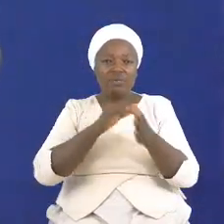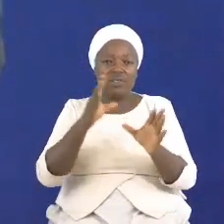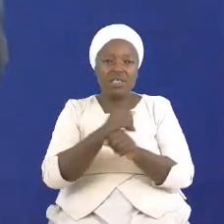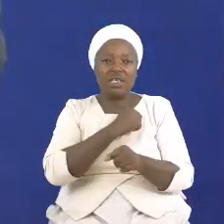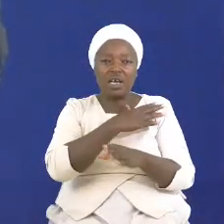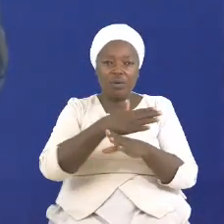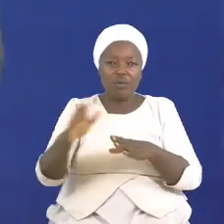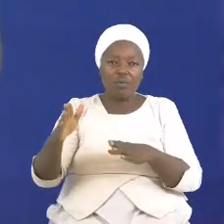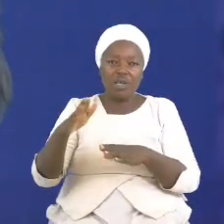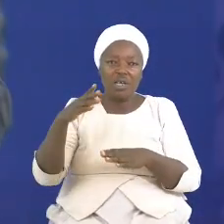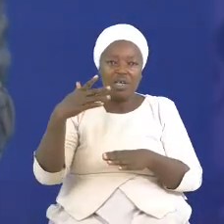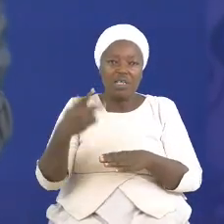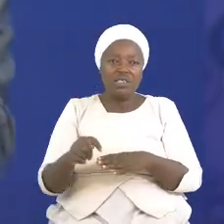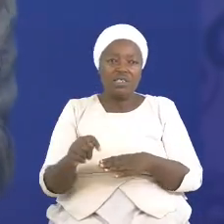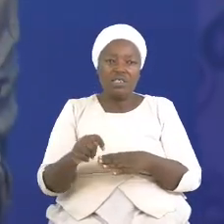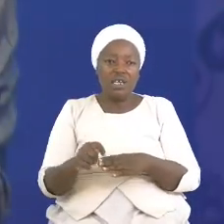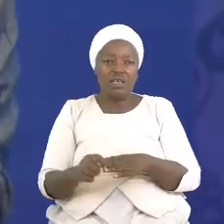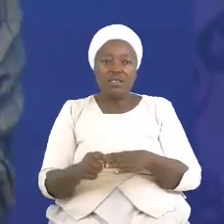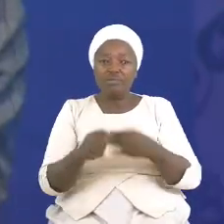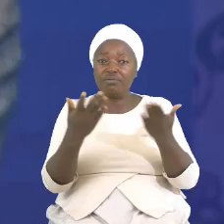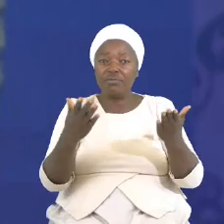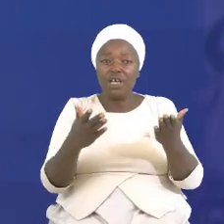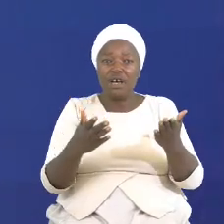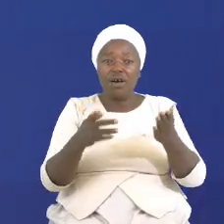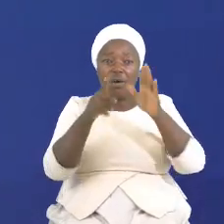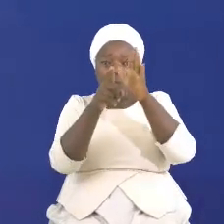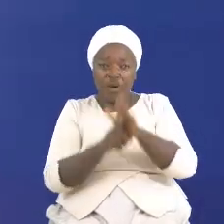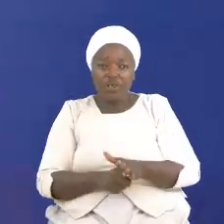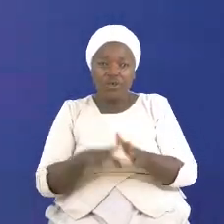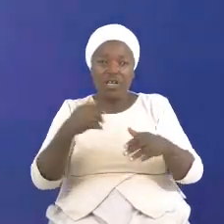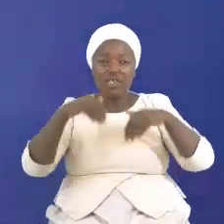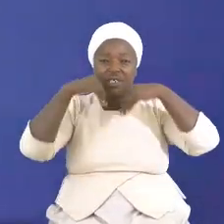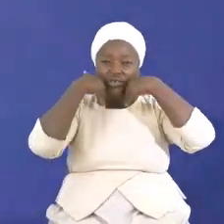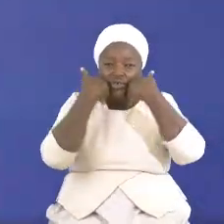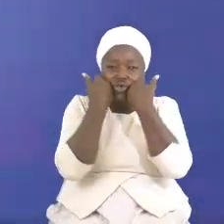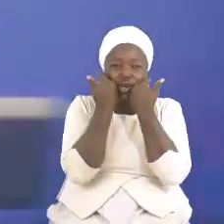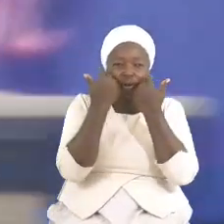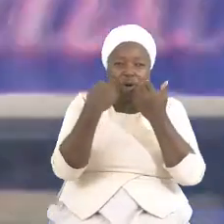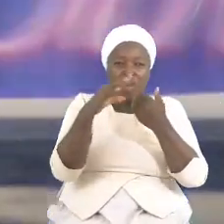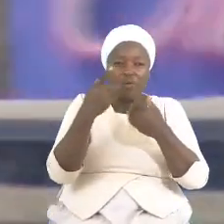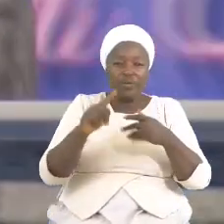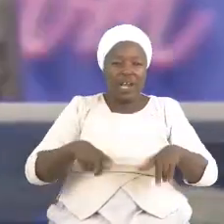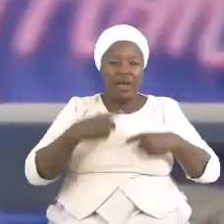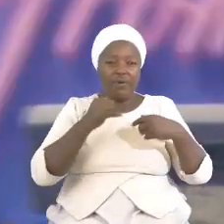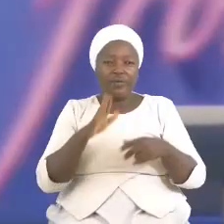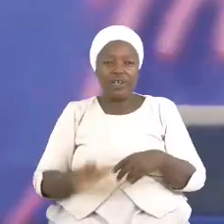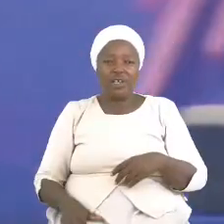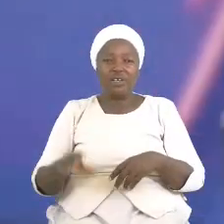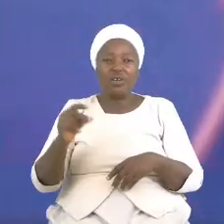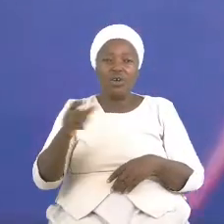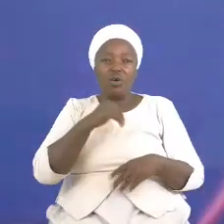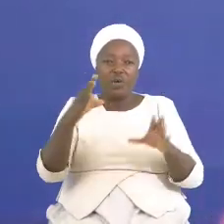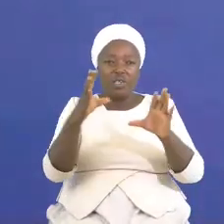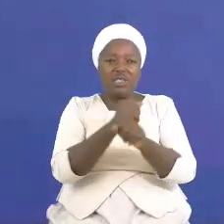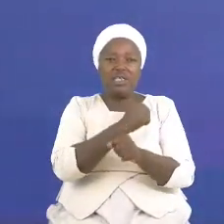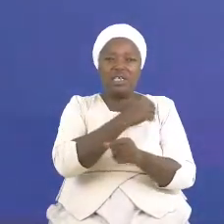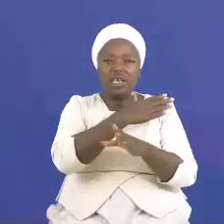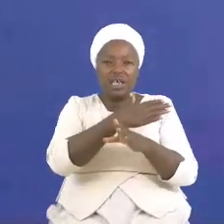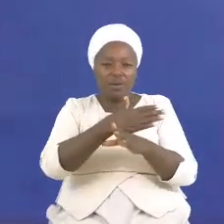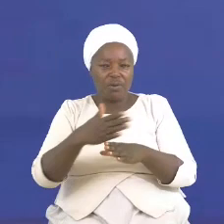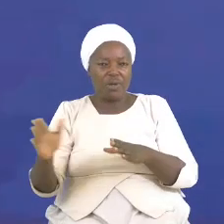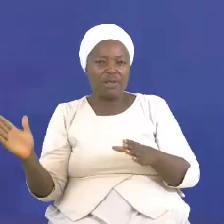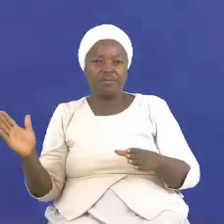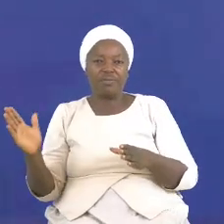The degradation and the shame of the life of a dog, he will take that away.